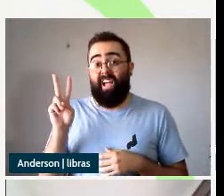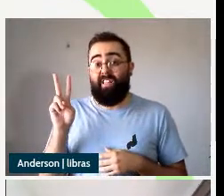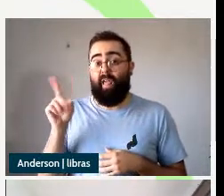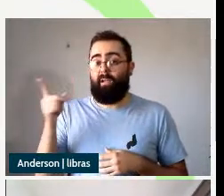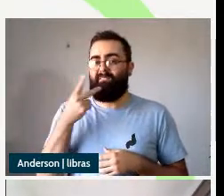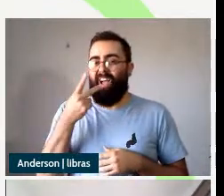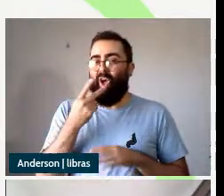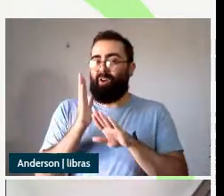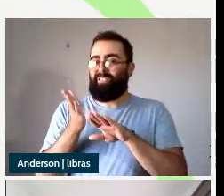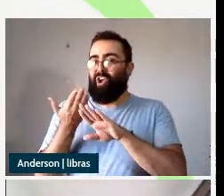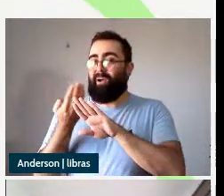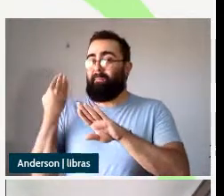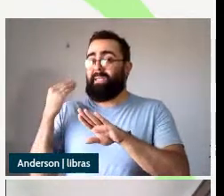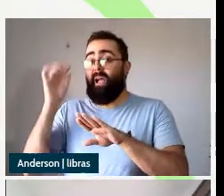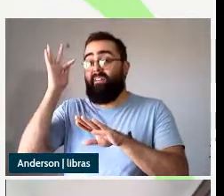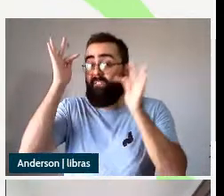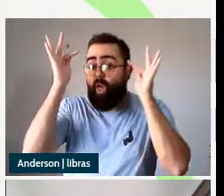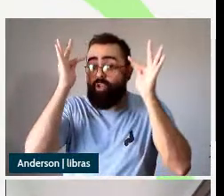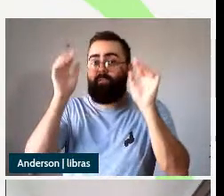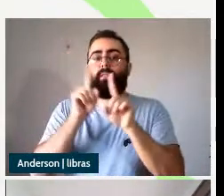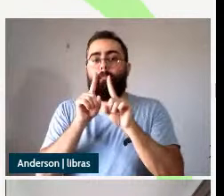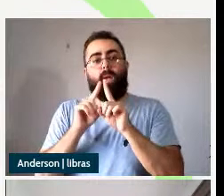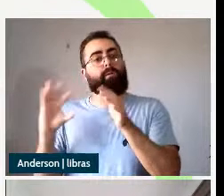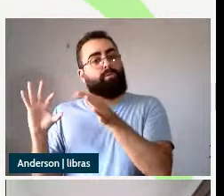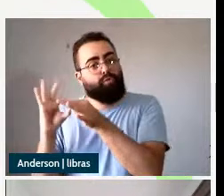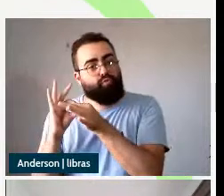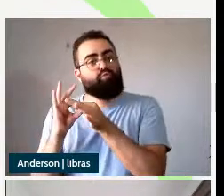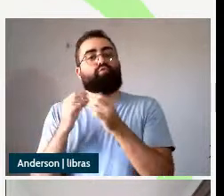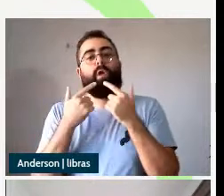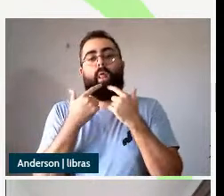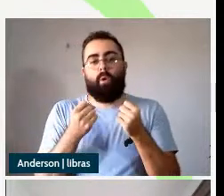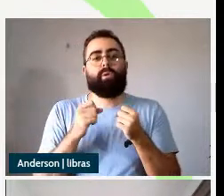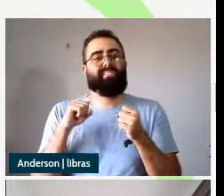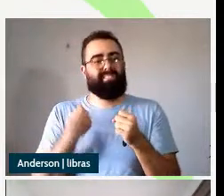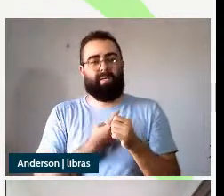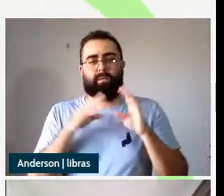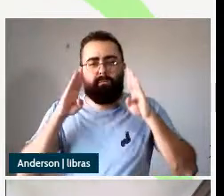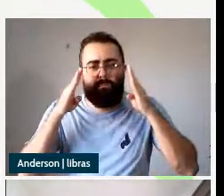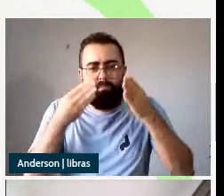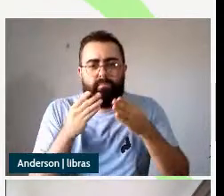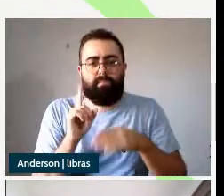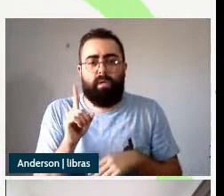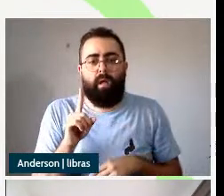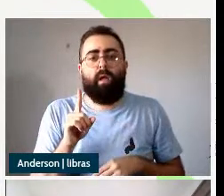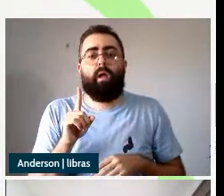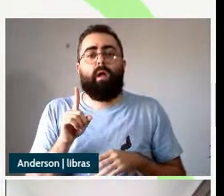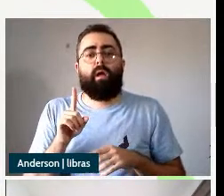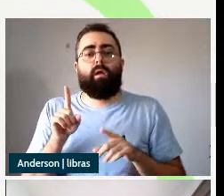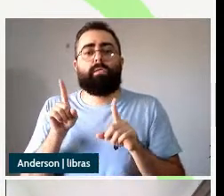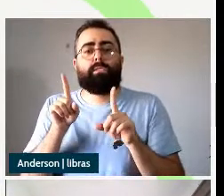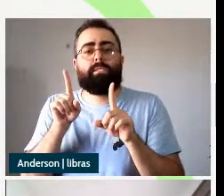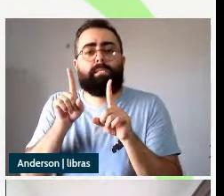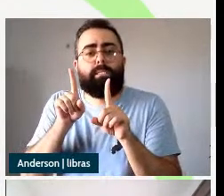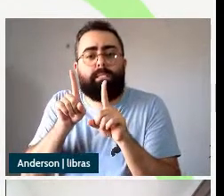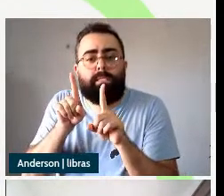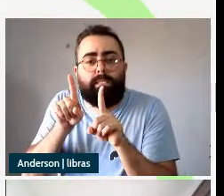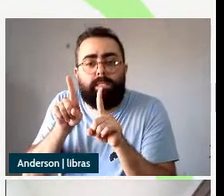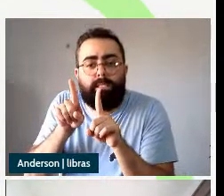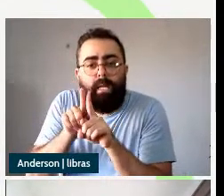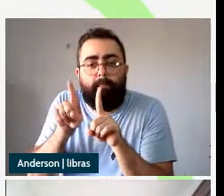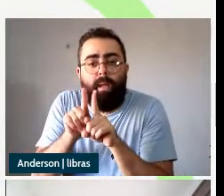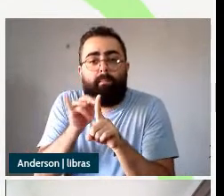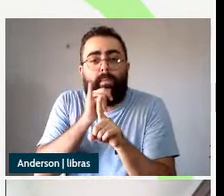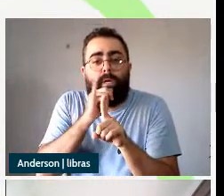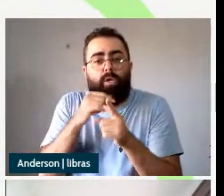the behavior of free choice items to try to solve problems which are related not only to reference but to free will to intention and to high